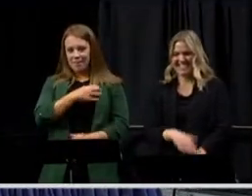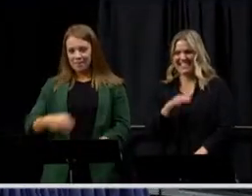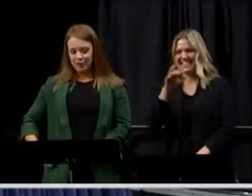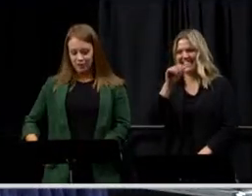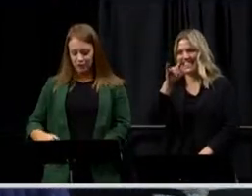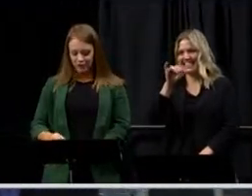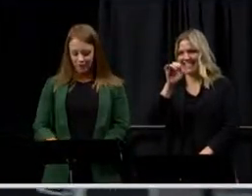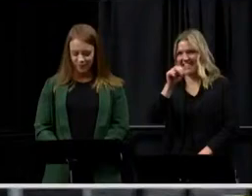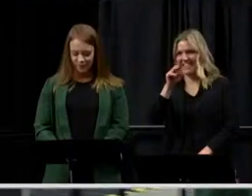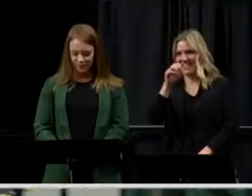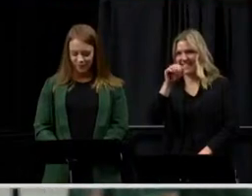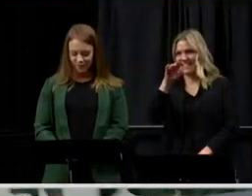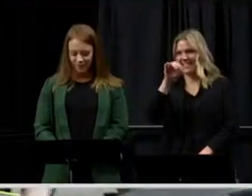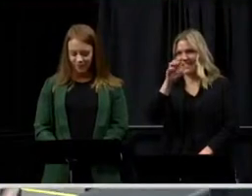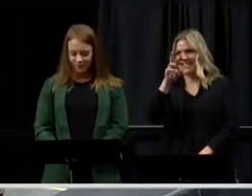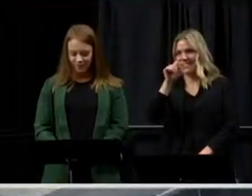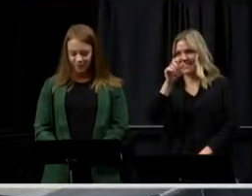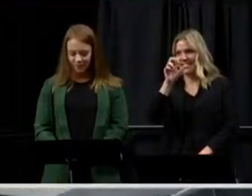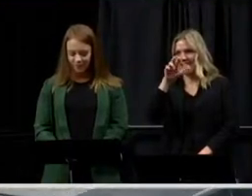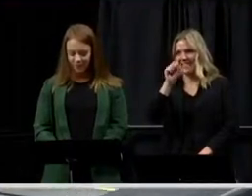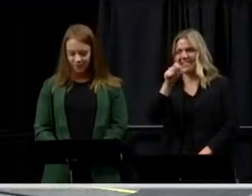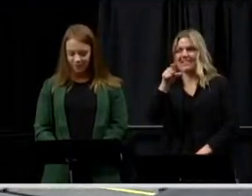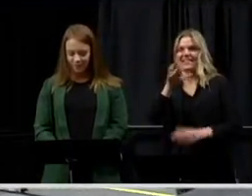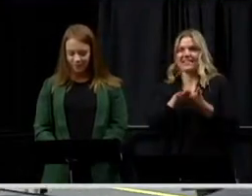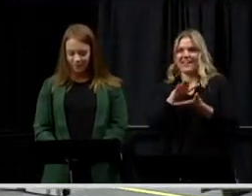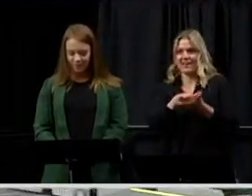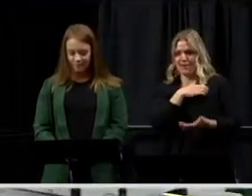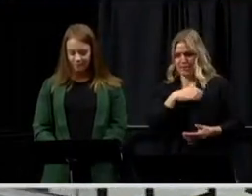Allison Marie Walters, Academy Ambassador.